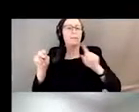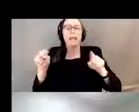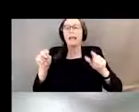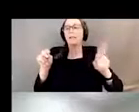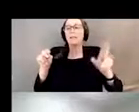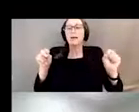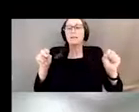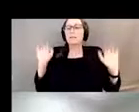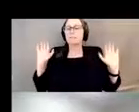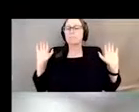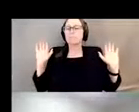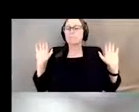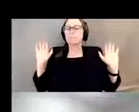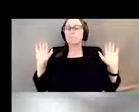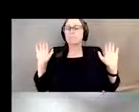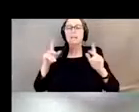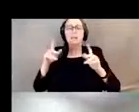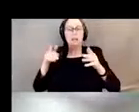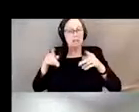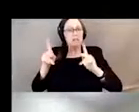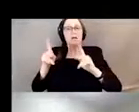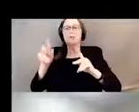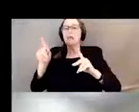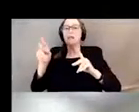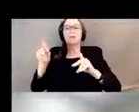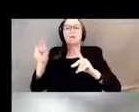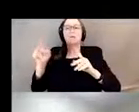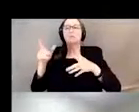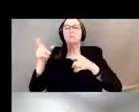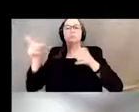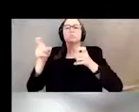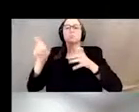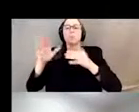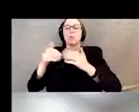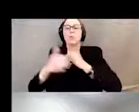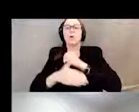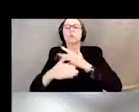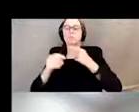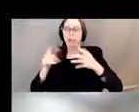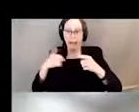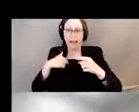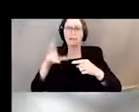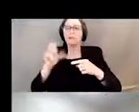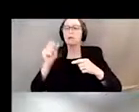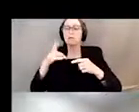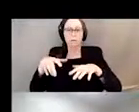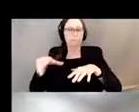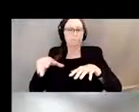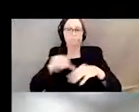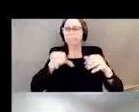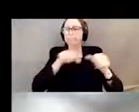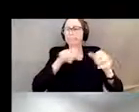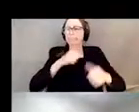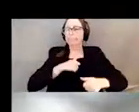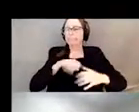allowing the Taliban basically control of the country, and the US would withdraw its forces by August of